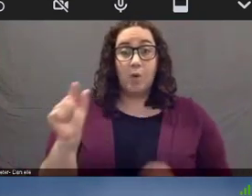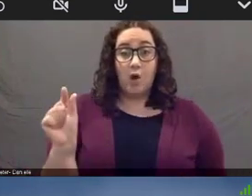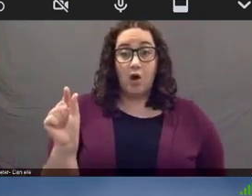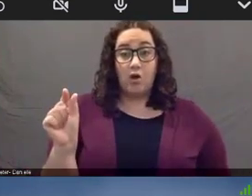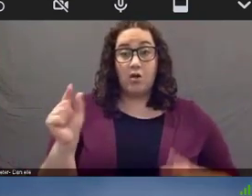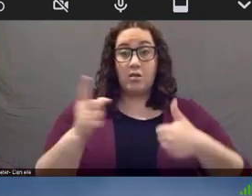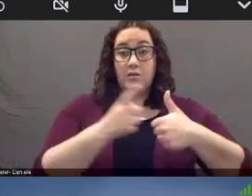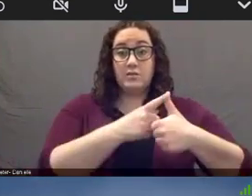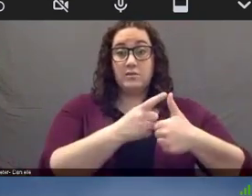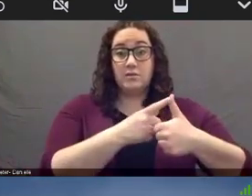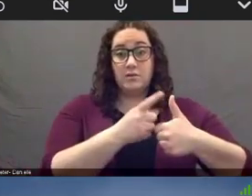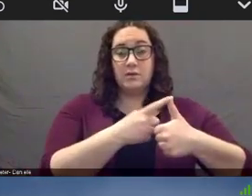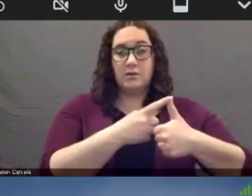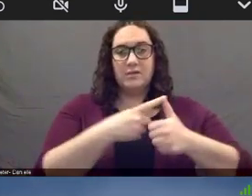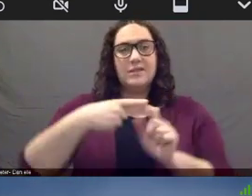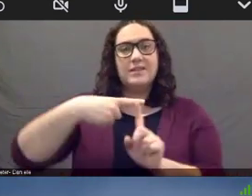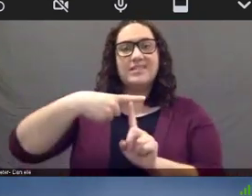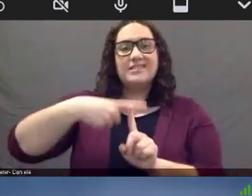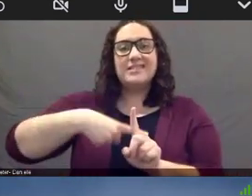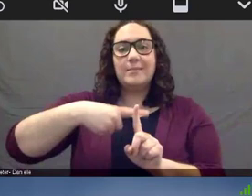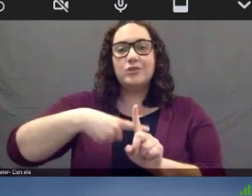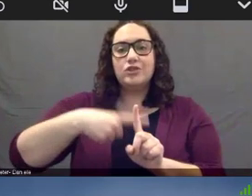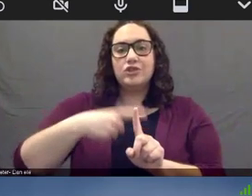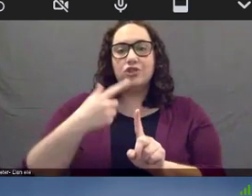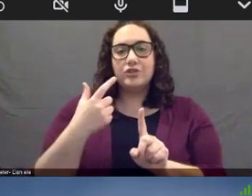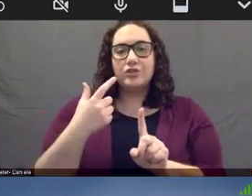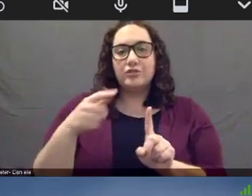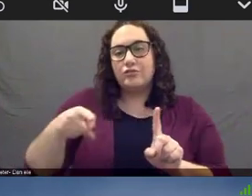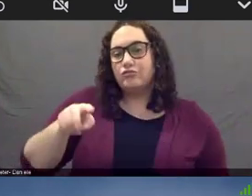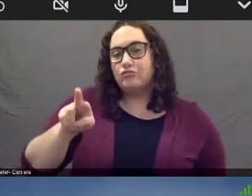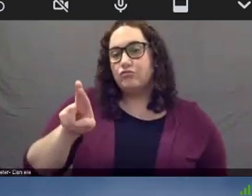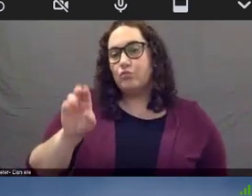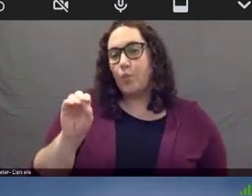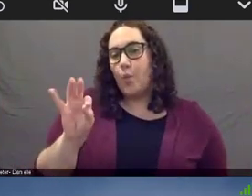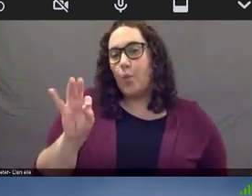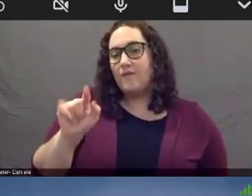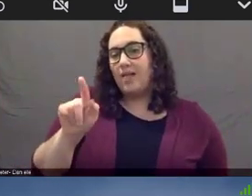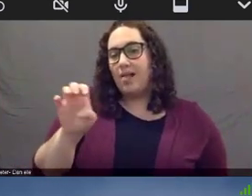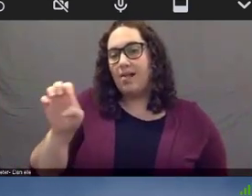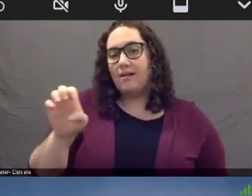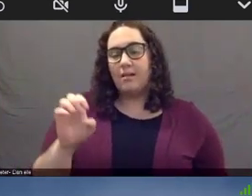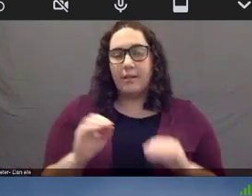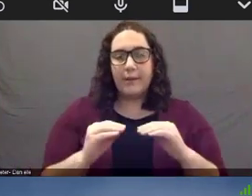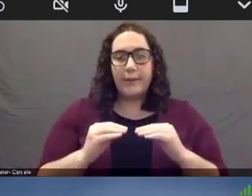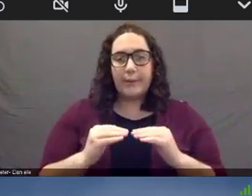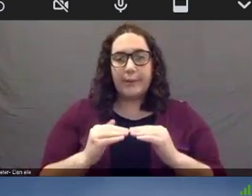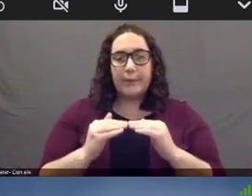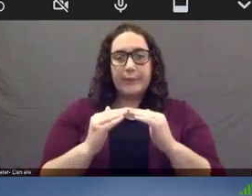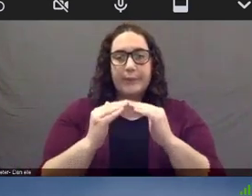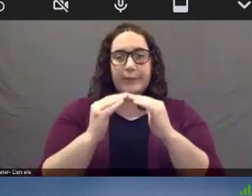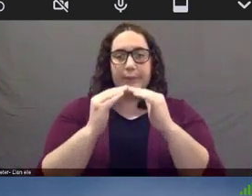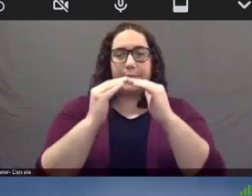pretty constant, right? But as Biot number gets bigger, we get more of a temperature profile inside the material.